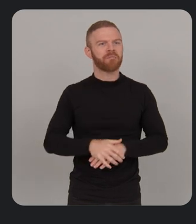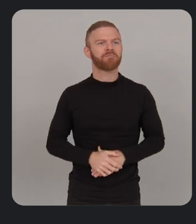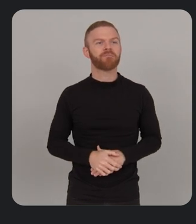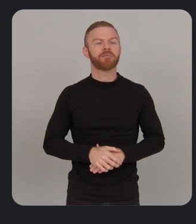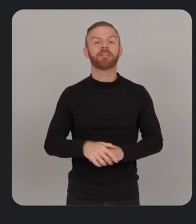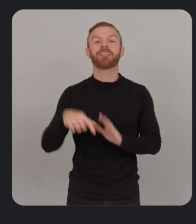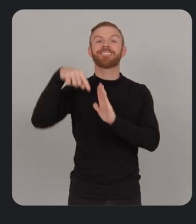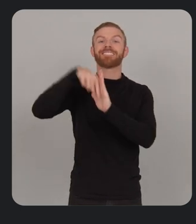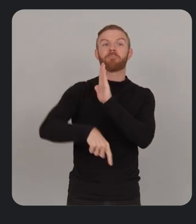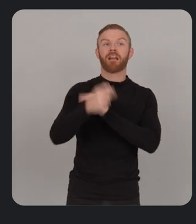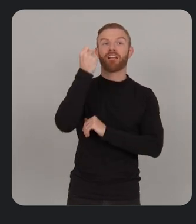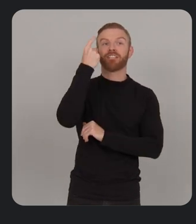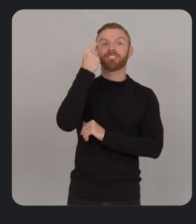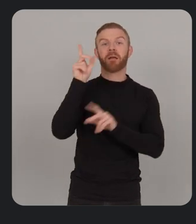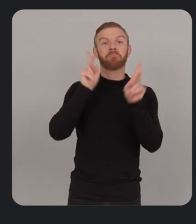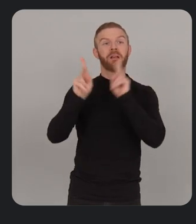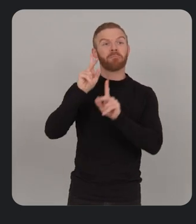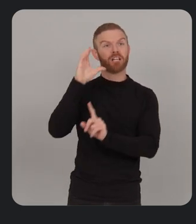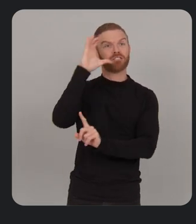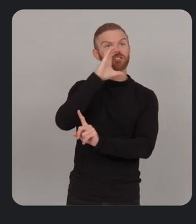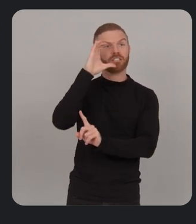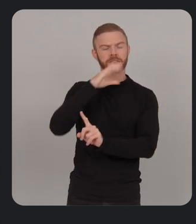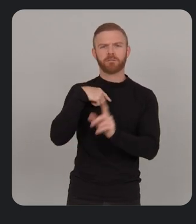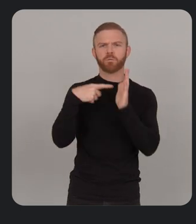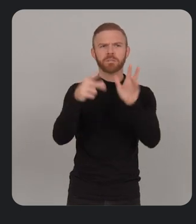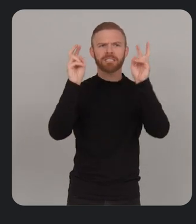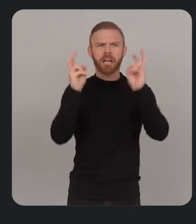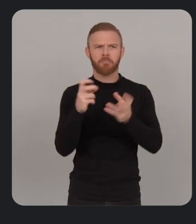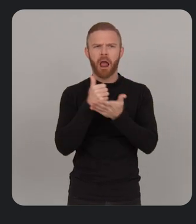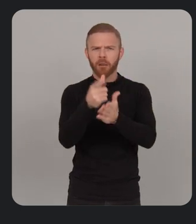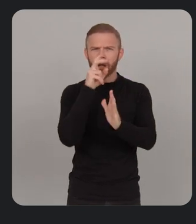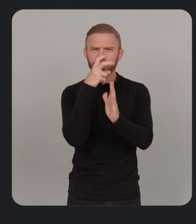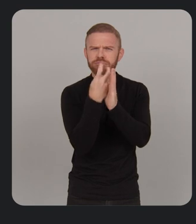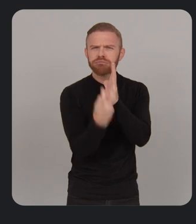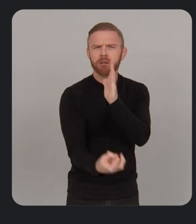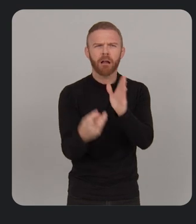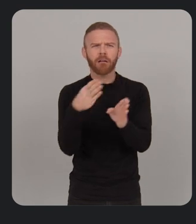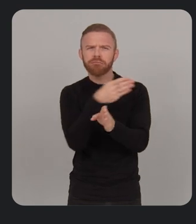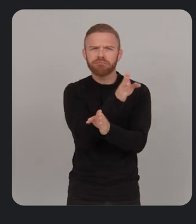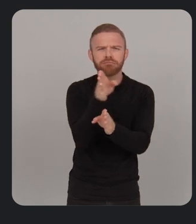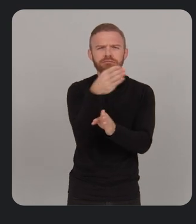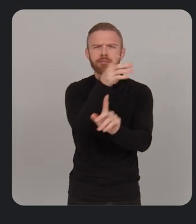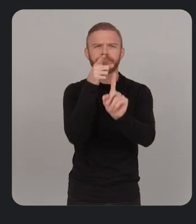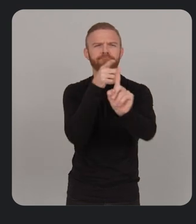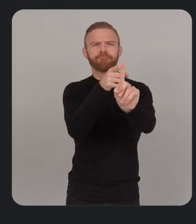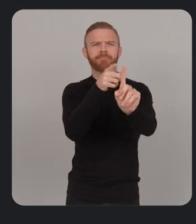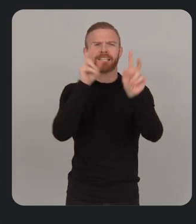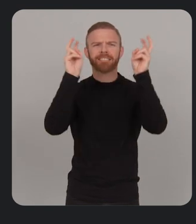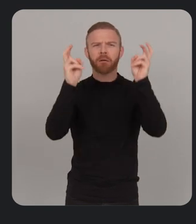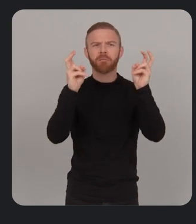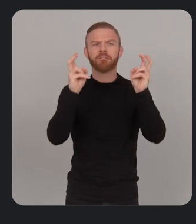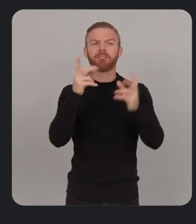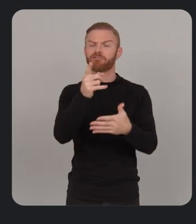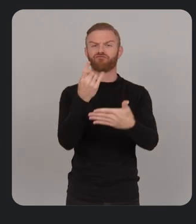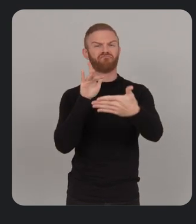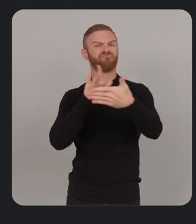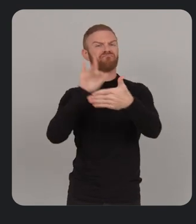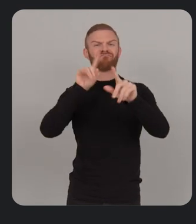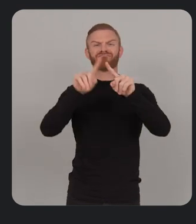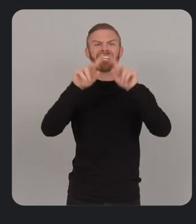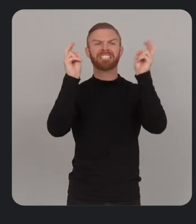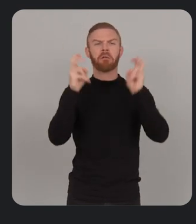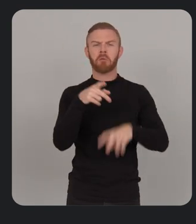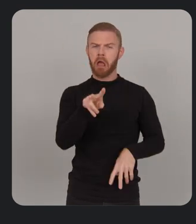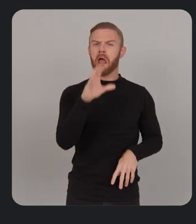people search, we can show you topics to help you go deeper or find a new direction on a subject. Just tap on topics that spark your interest.